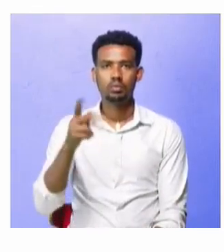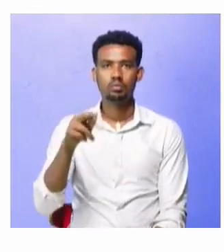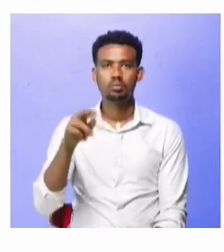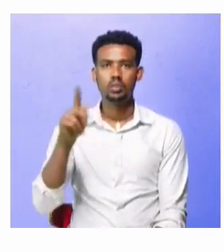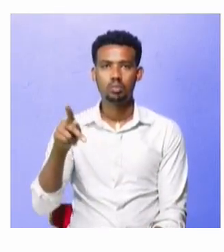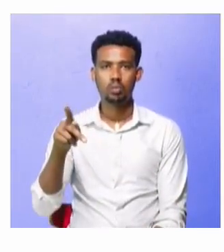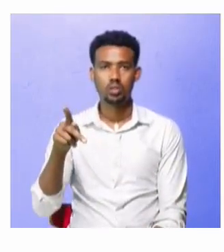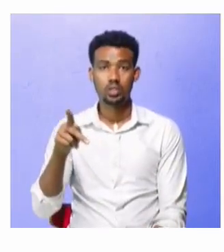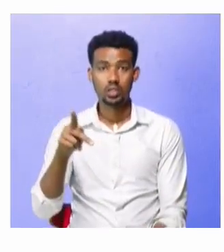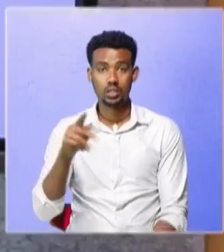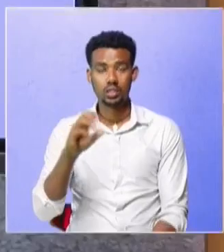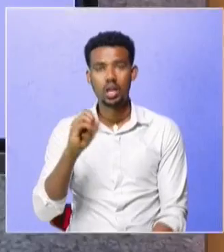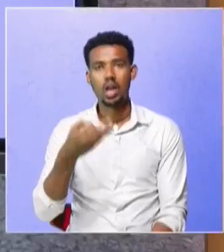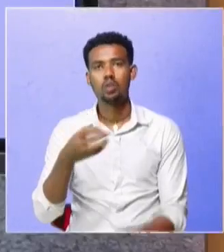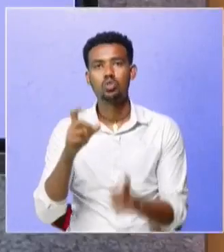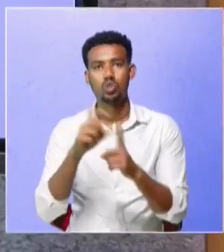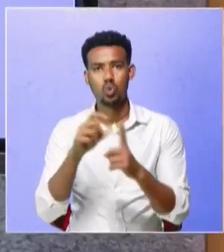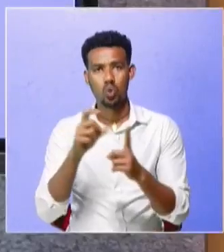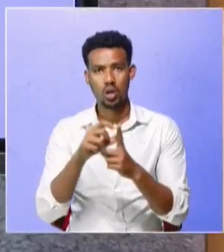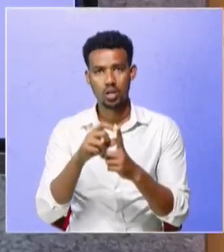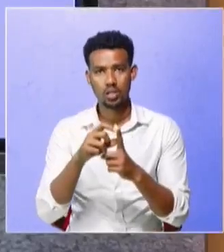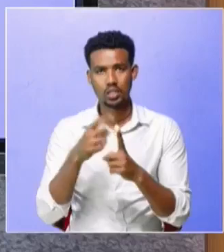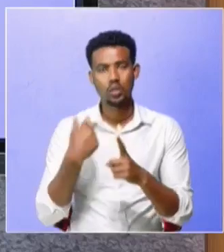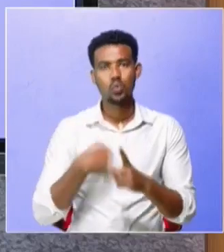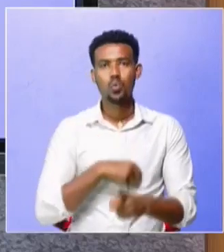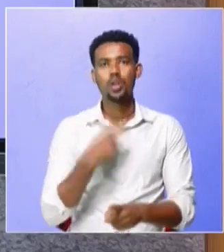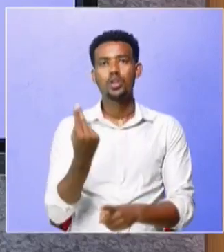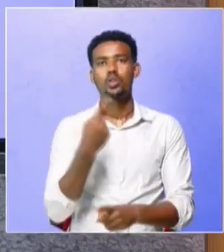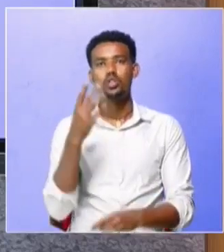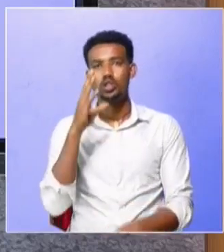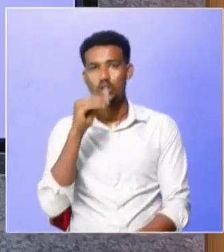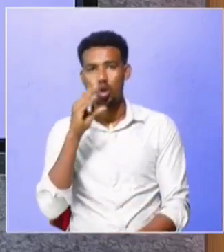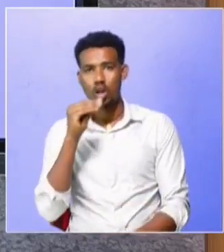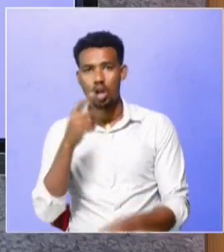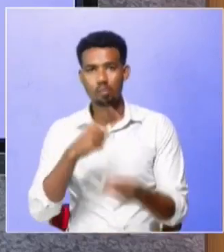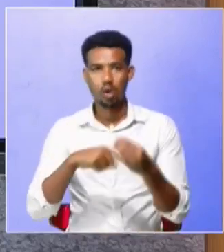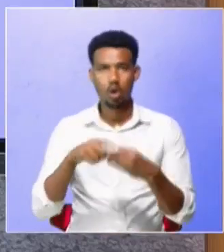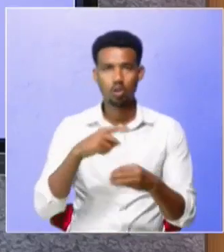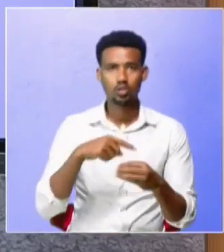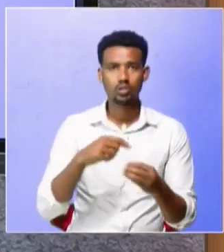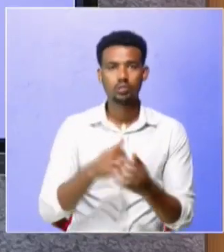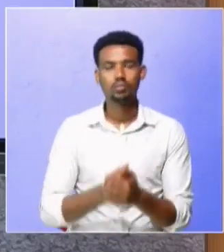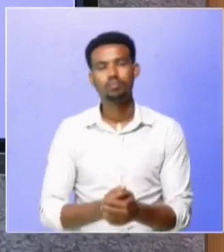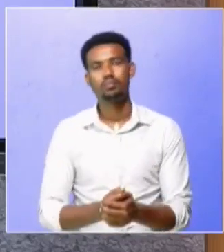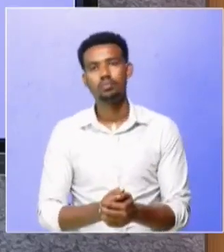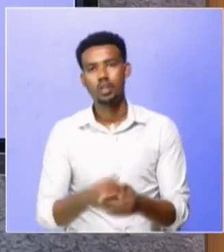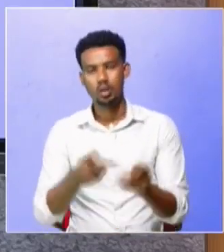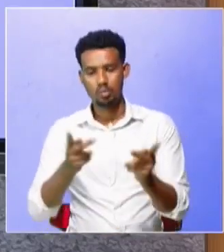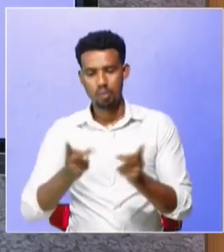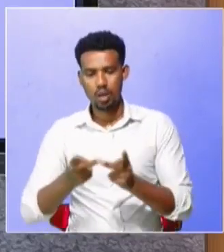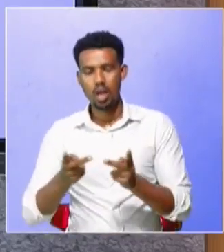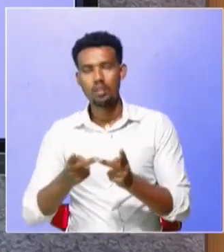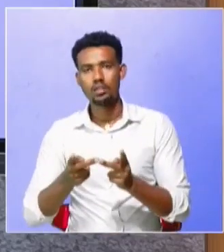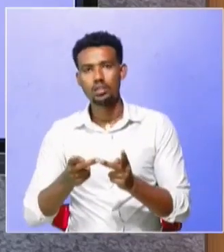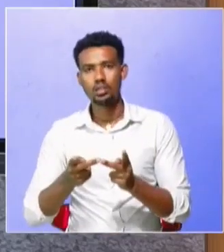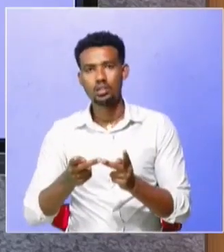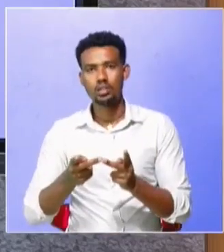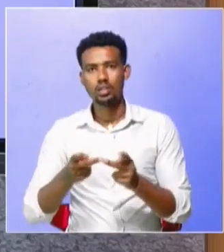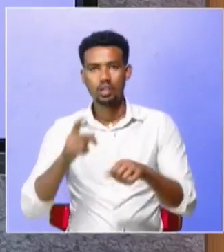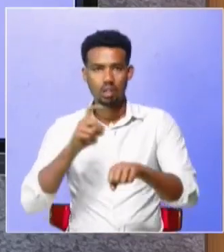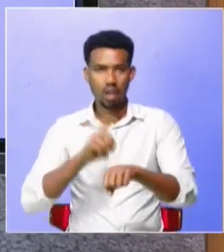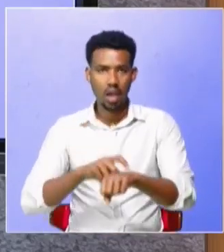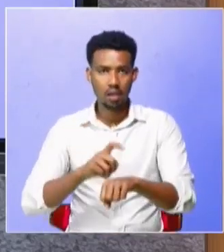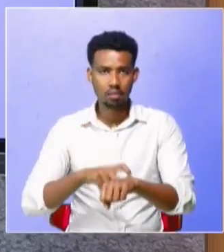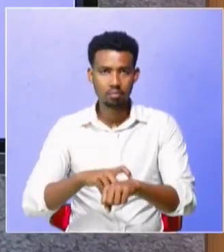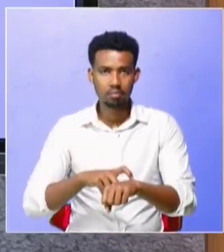prepositions are words that we use to talk about, it could be place, it could be time, it